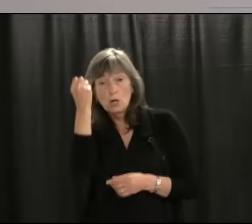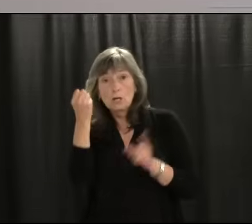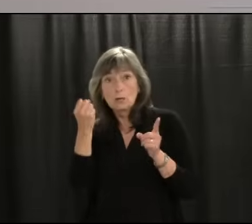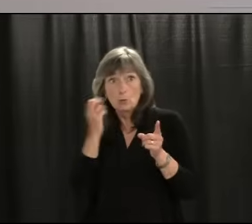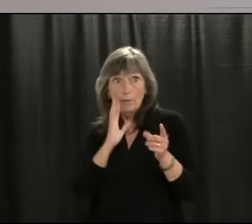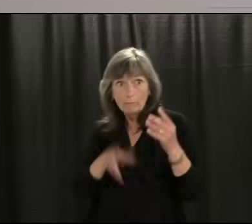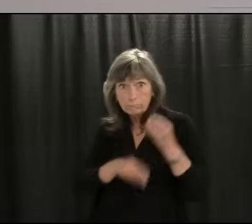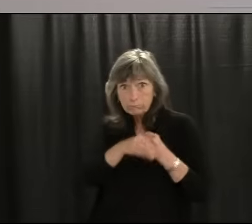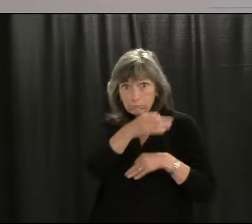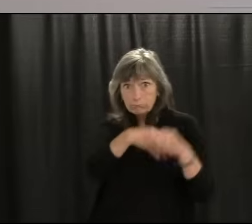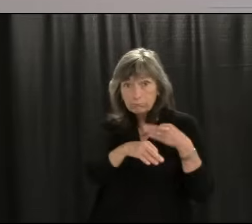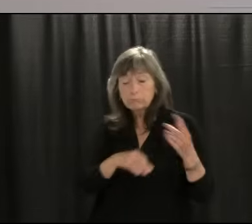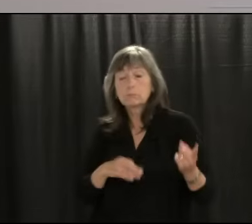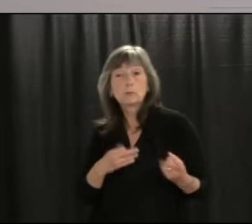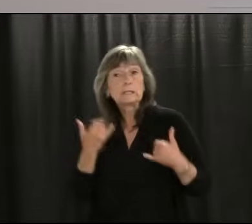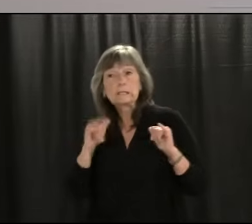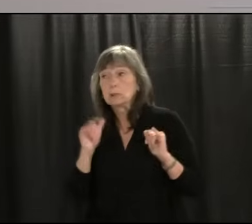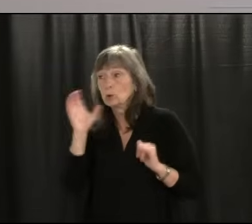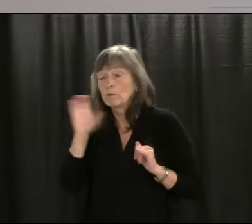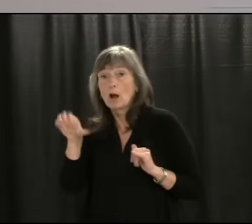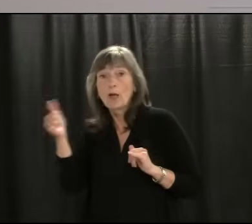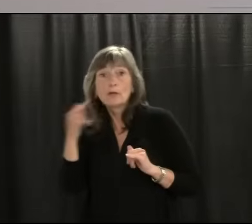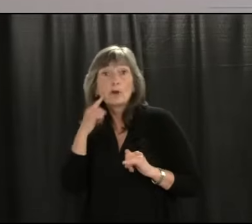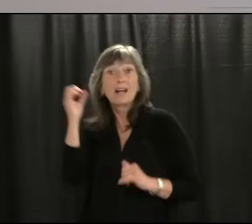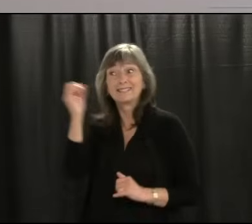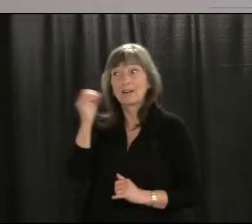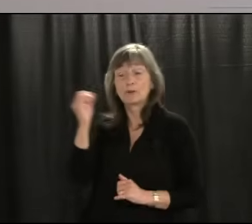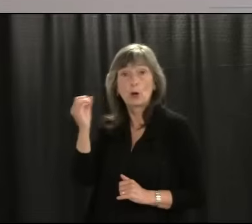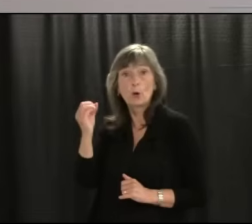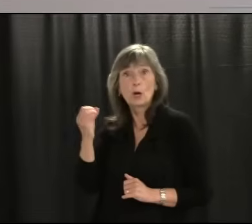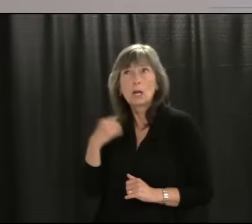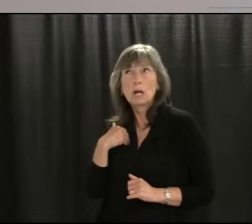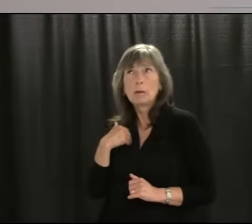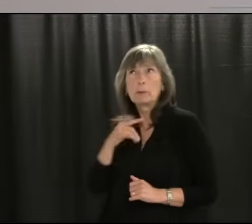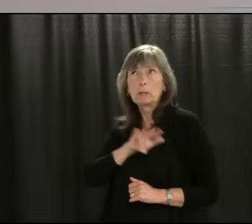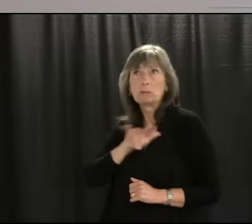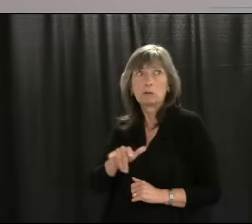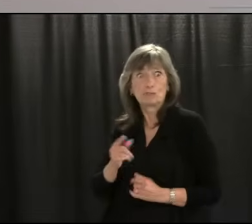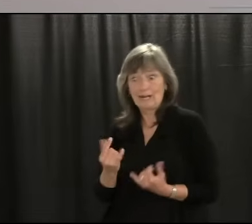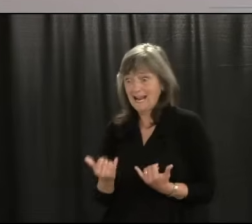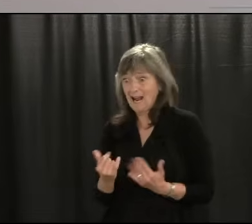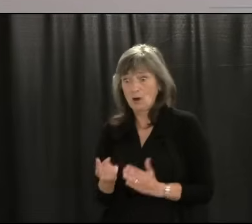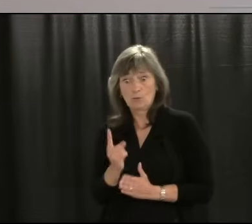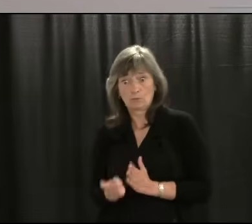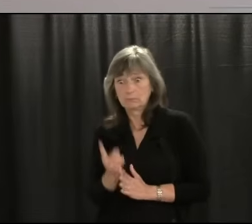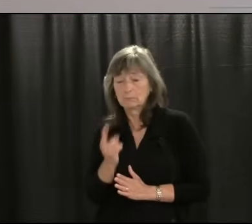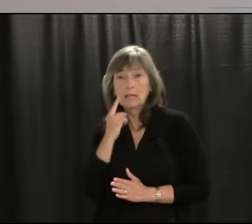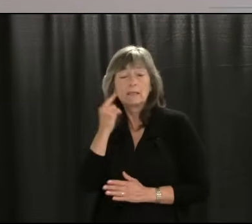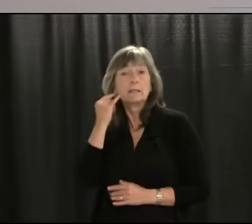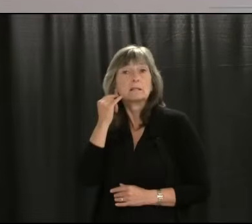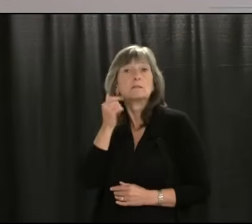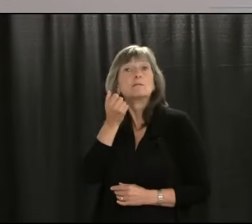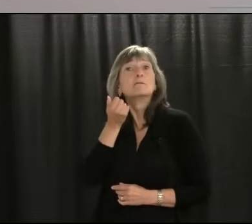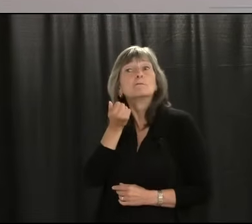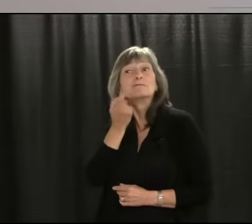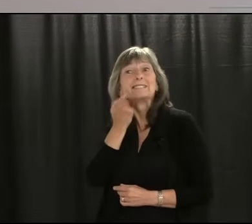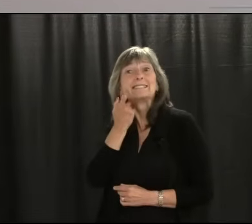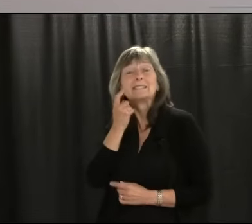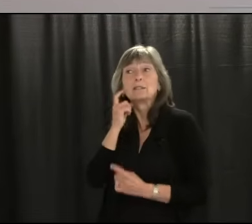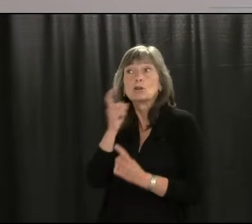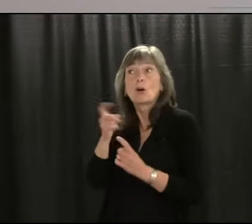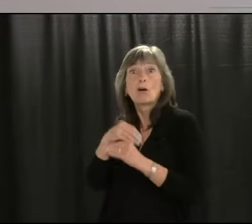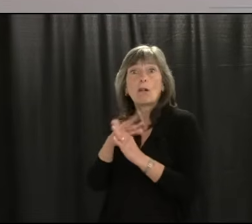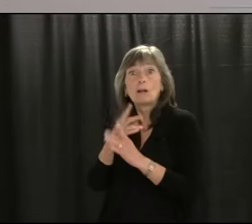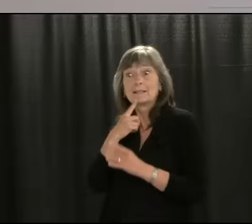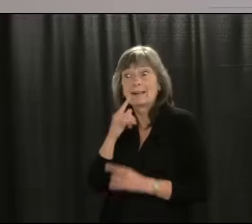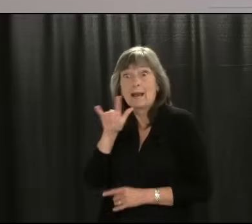seek other assets. I think the Ontario ones are on the way, or probably landing at any minute, to be honest with you. I know some of the guys we were talking to online